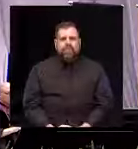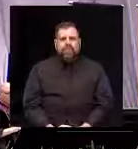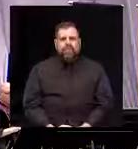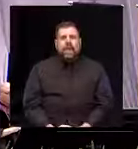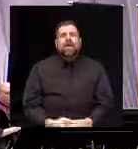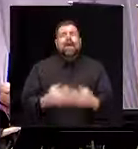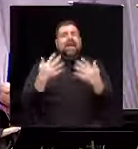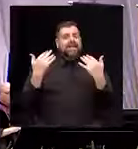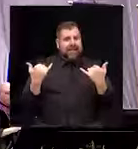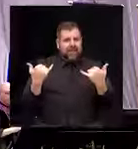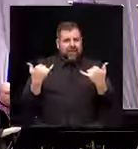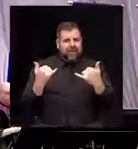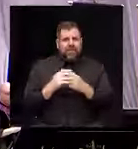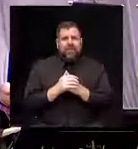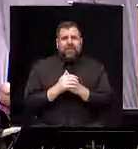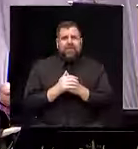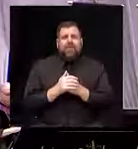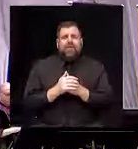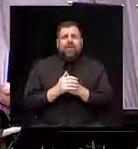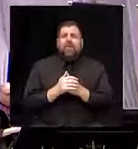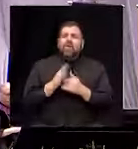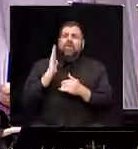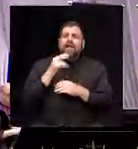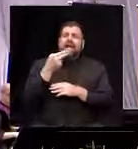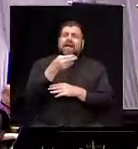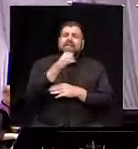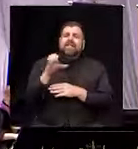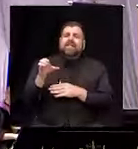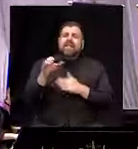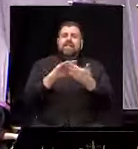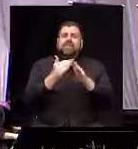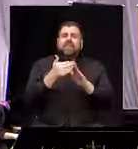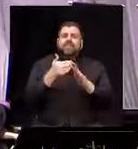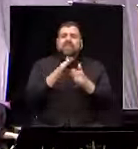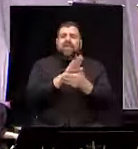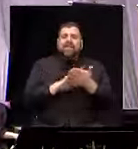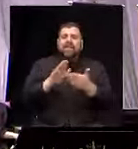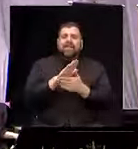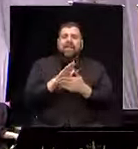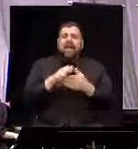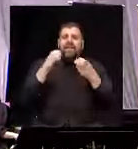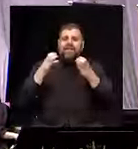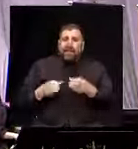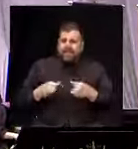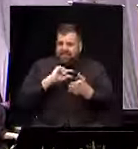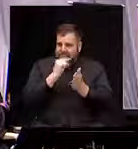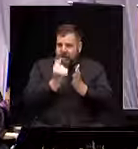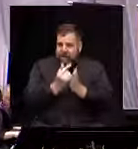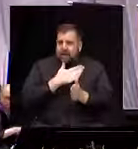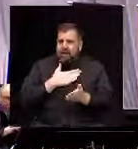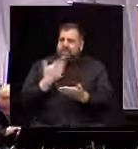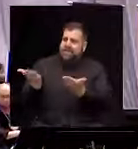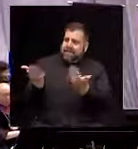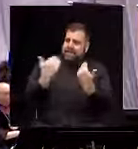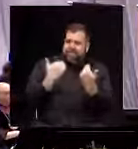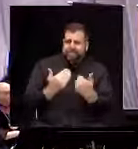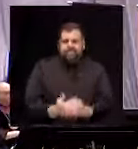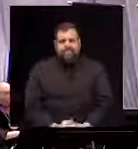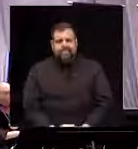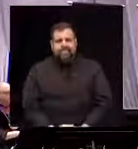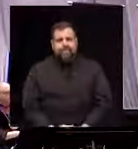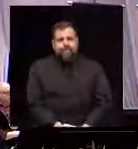And now, will the HCC Community College graduates for candidates for graduation please come forward?